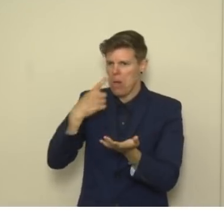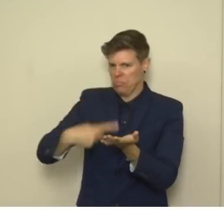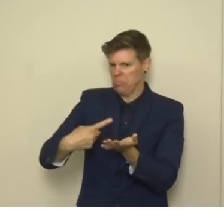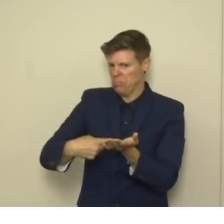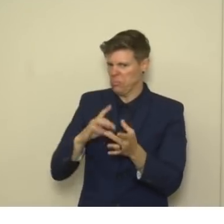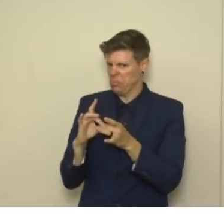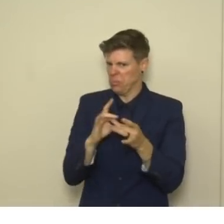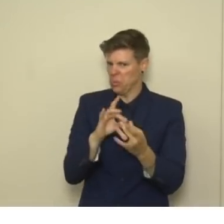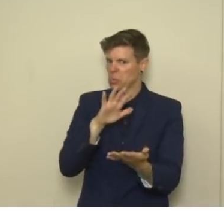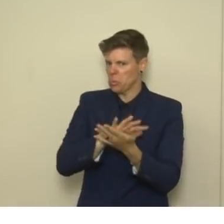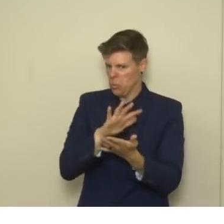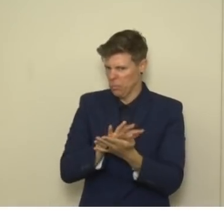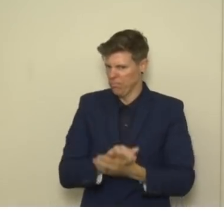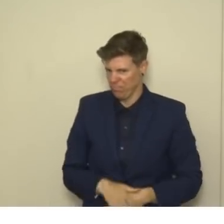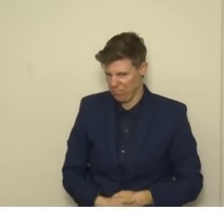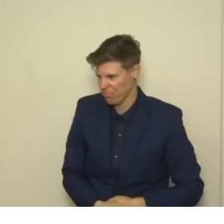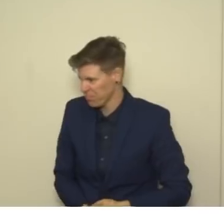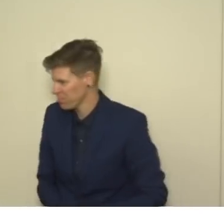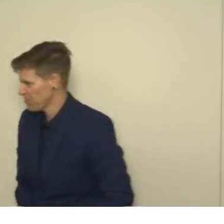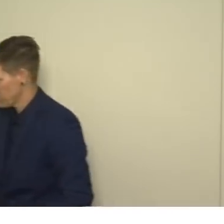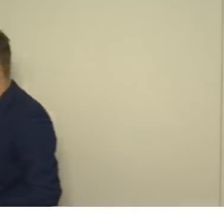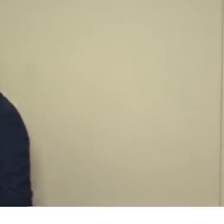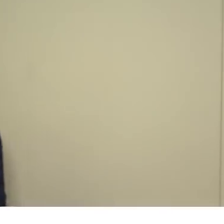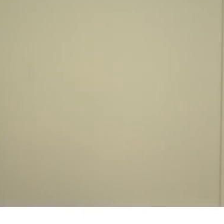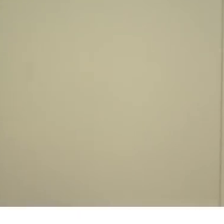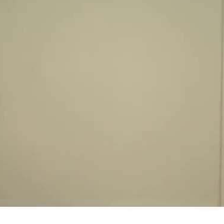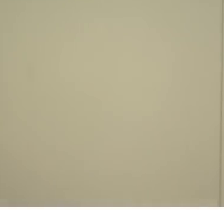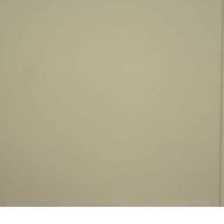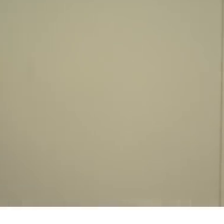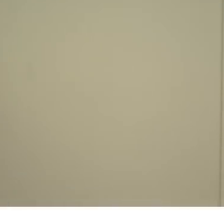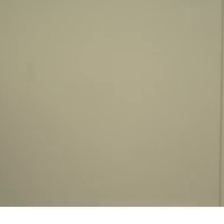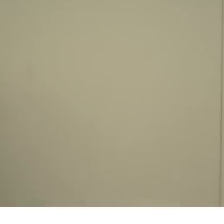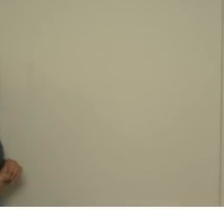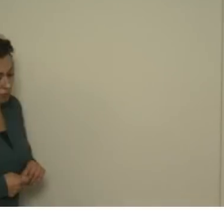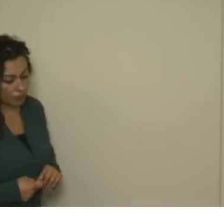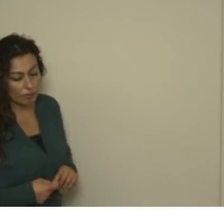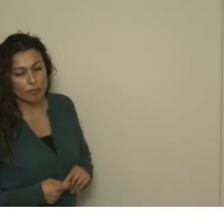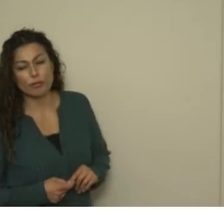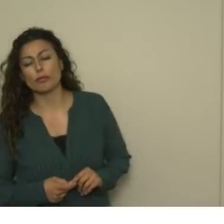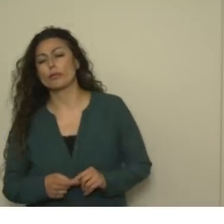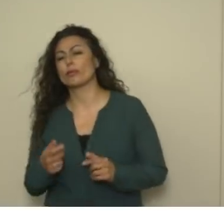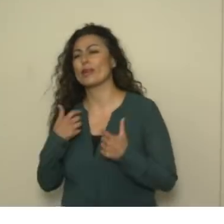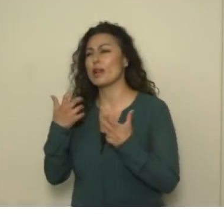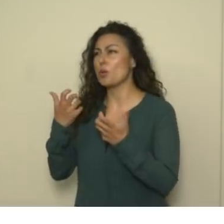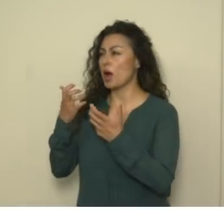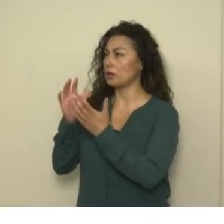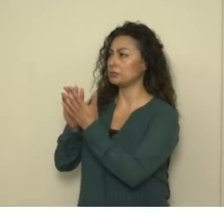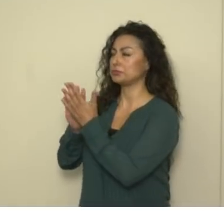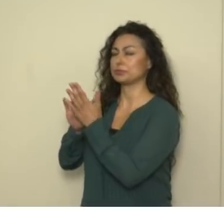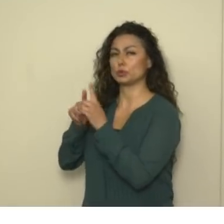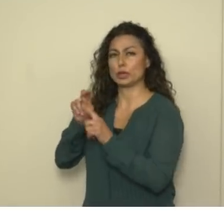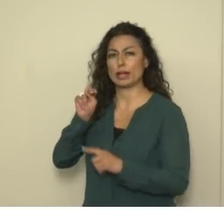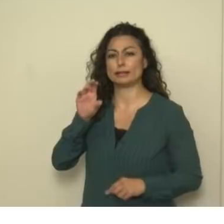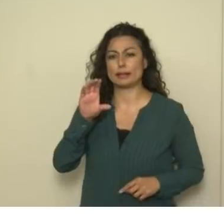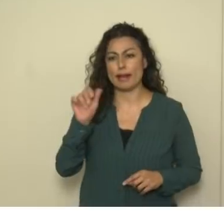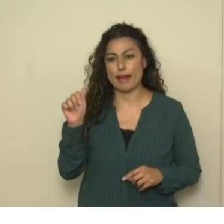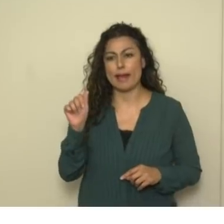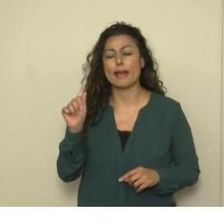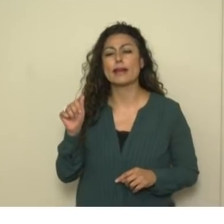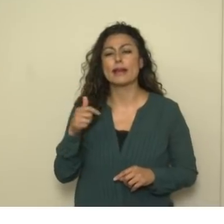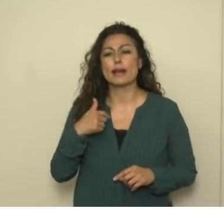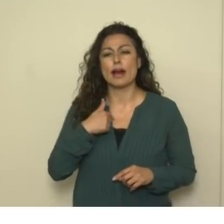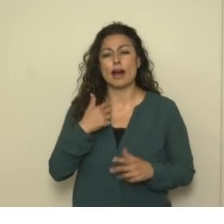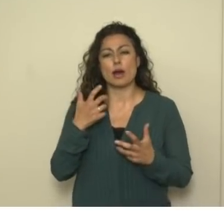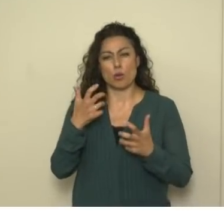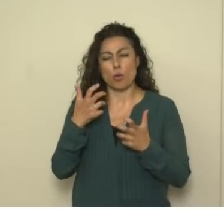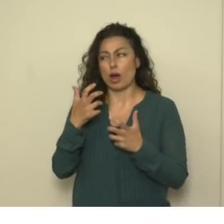give credit to the NCAA, who had a slide very similar to this that was sent to me, and we adapted it for New Mexico.